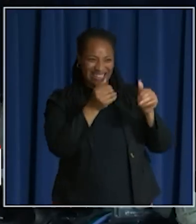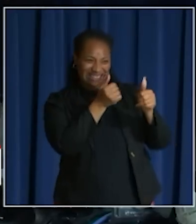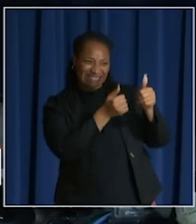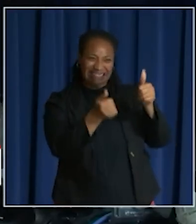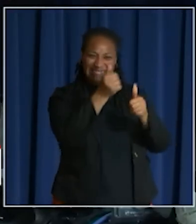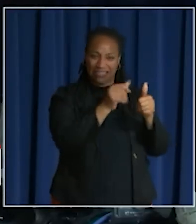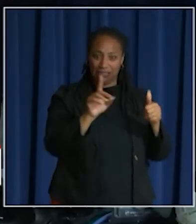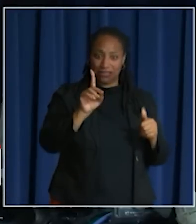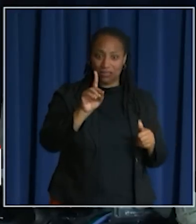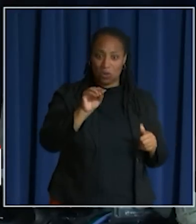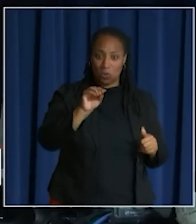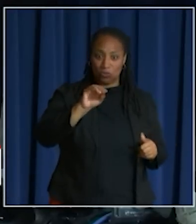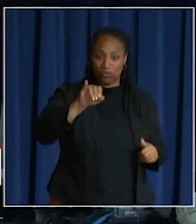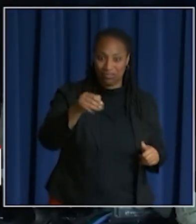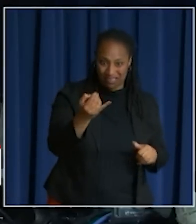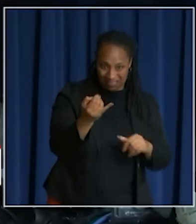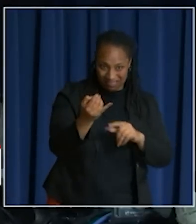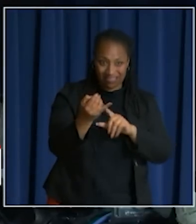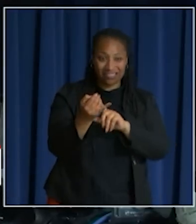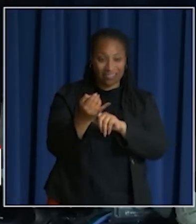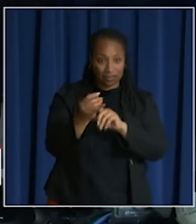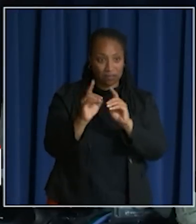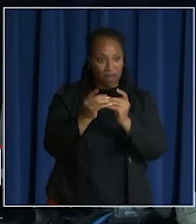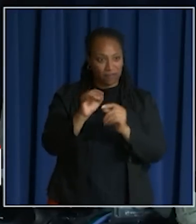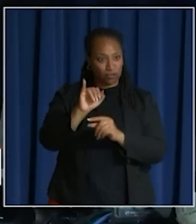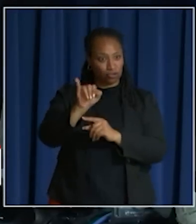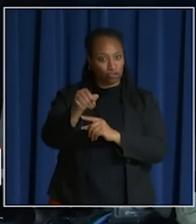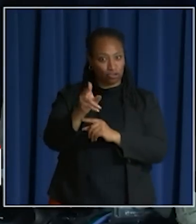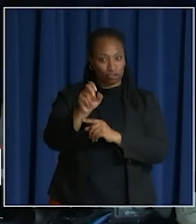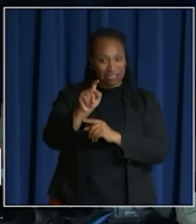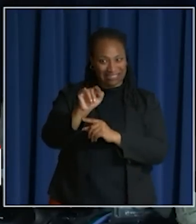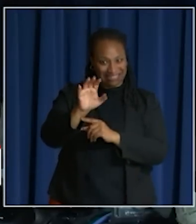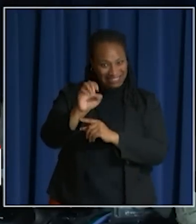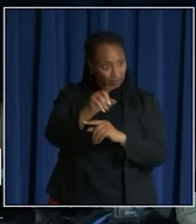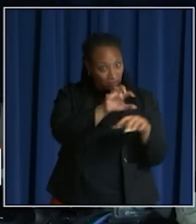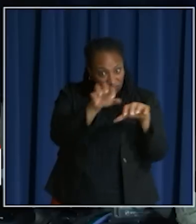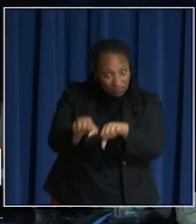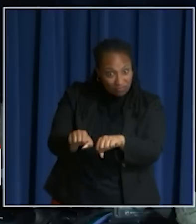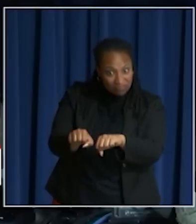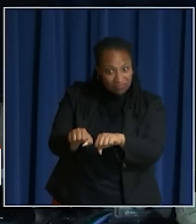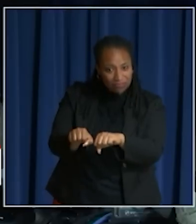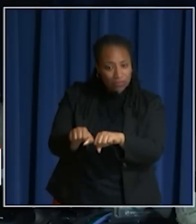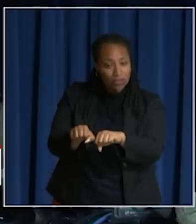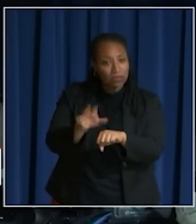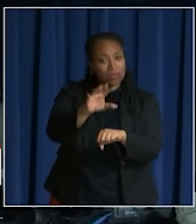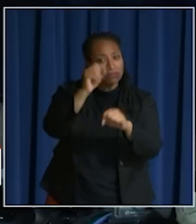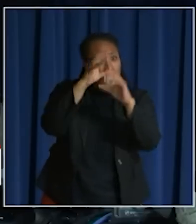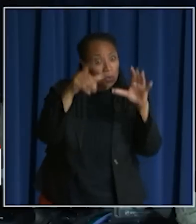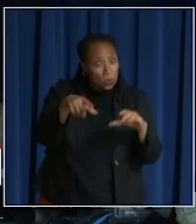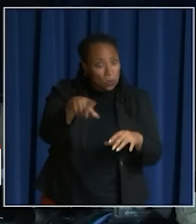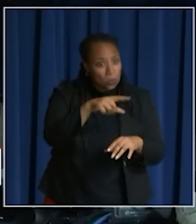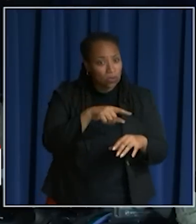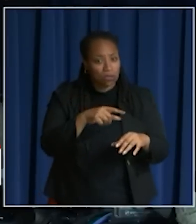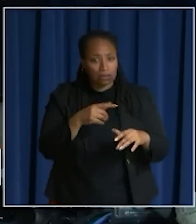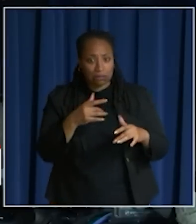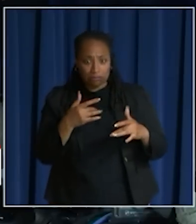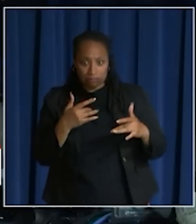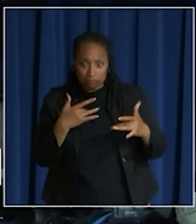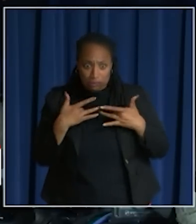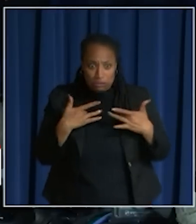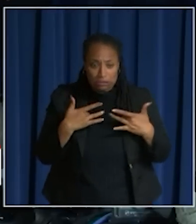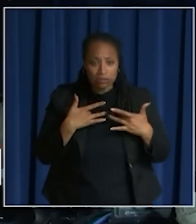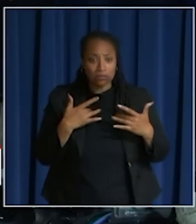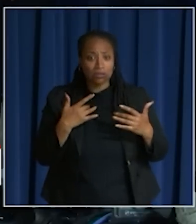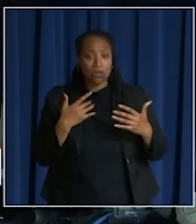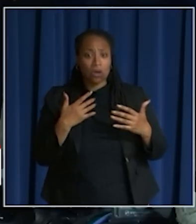we're talking about statehood for DC. If people are concerned about the president being able to move the National Guard into our